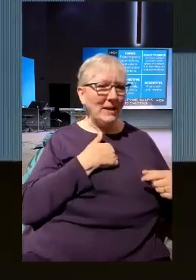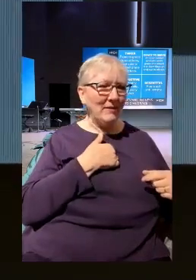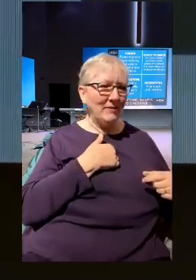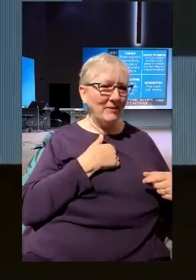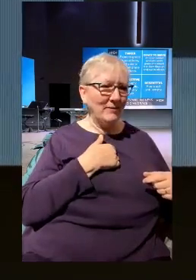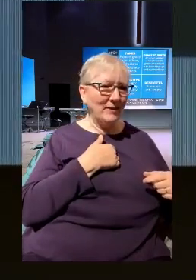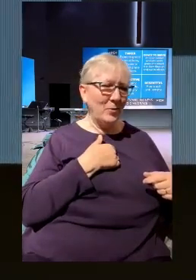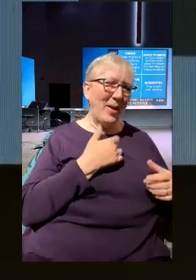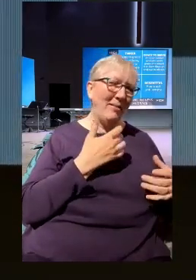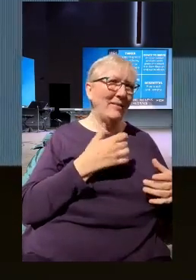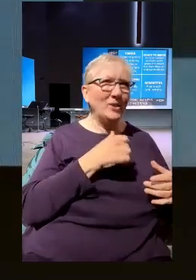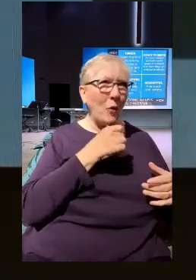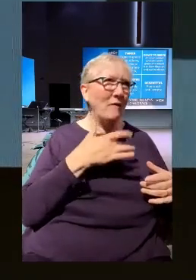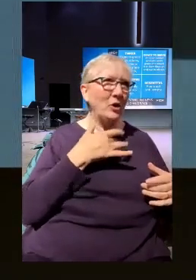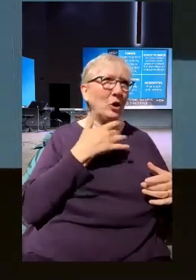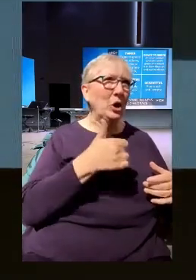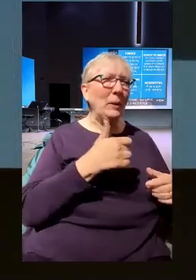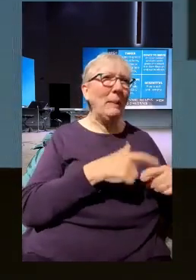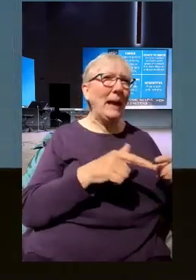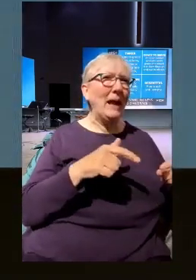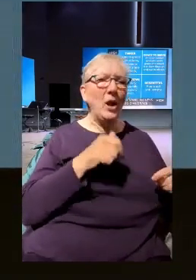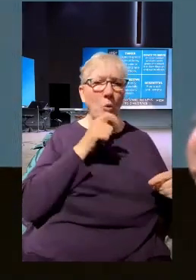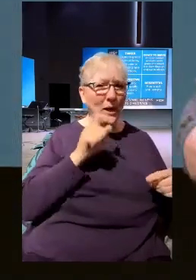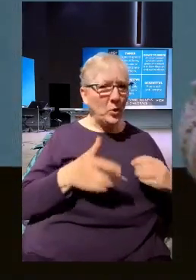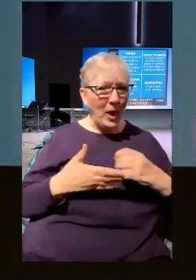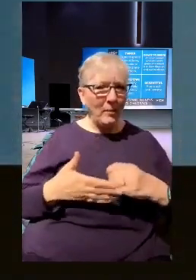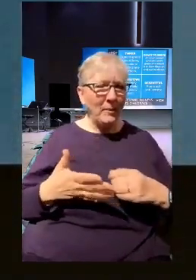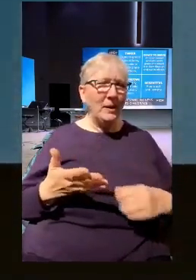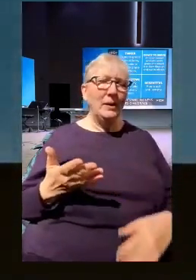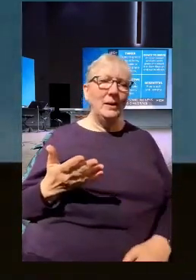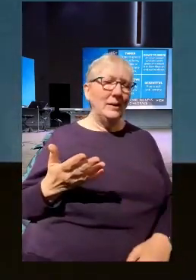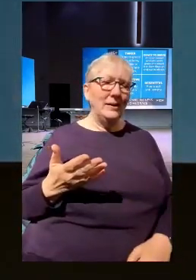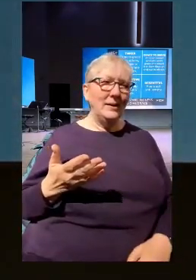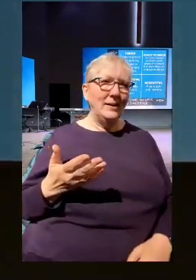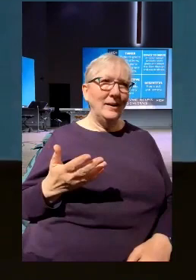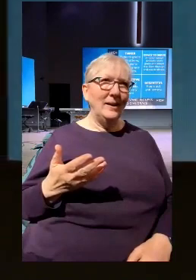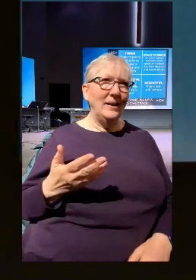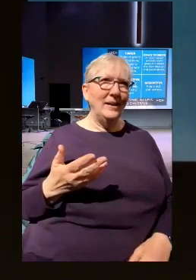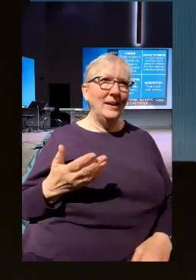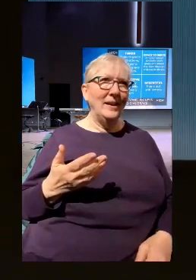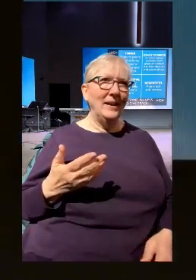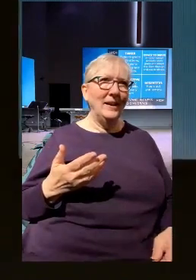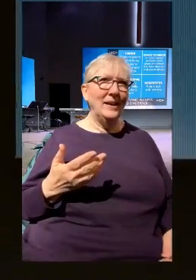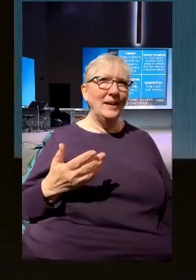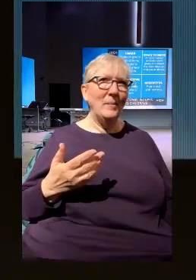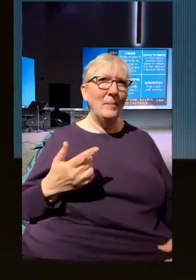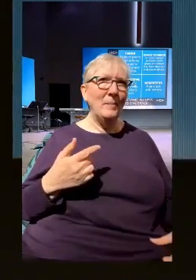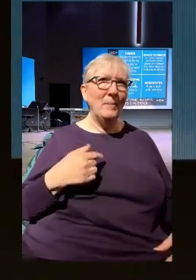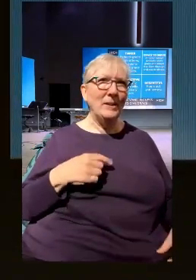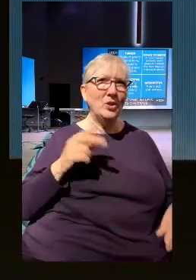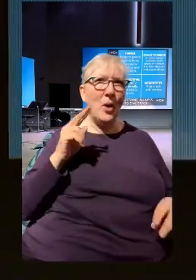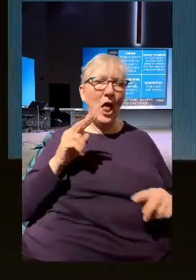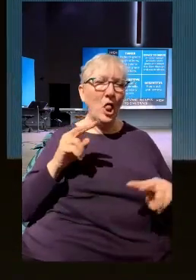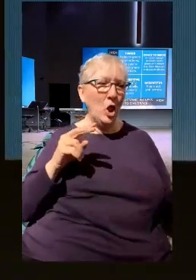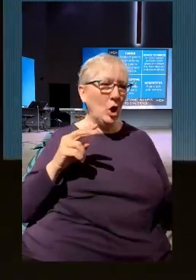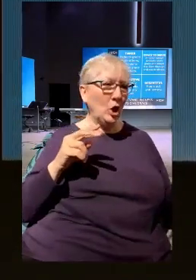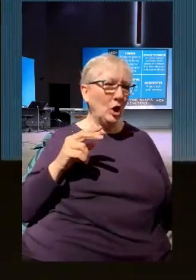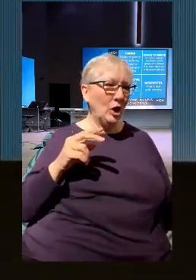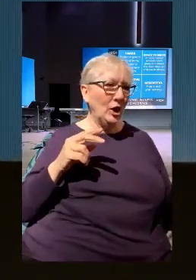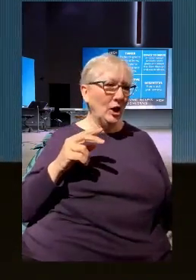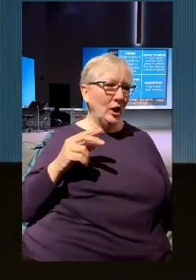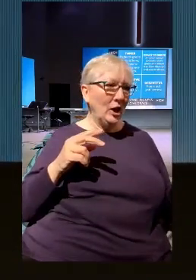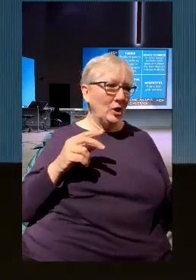him. And then God was like, okay, now I'm going to play hardball. So I looked to my left. And there was a